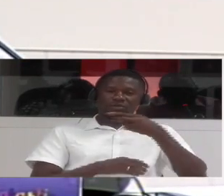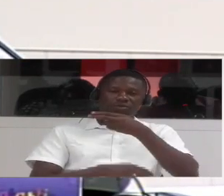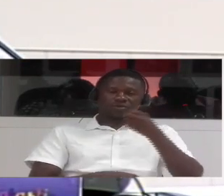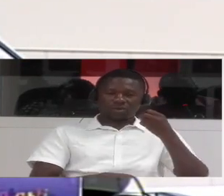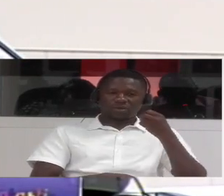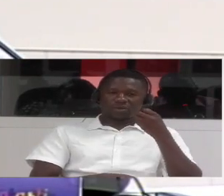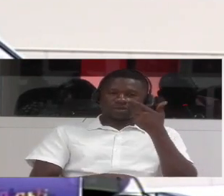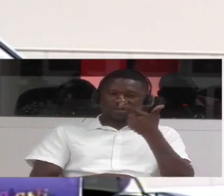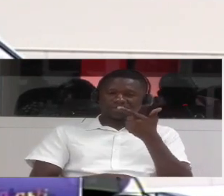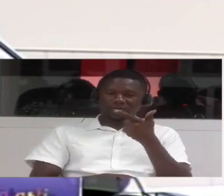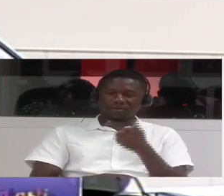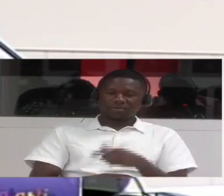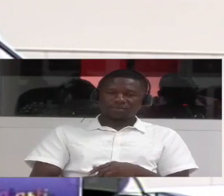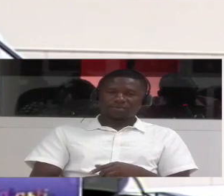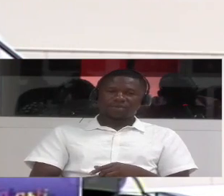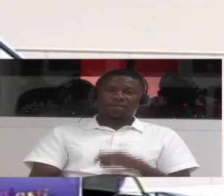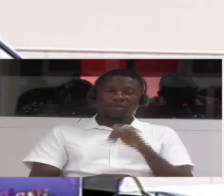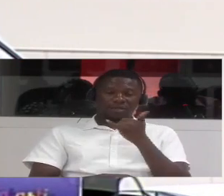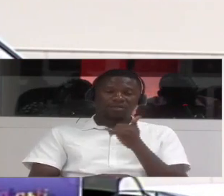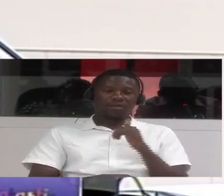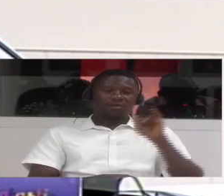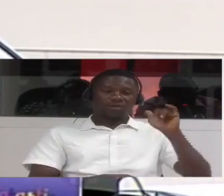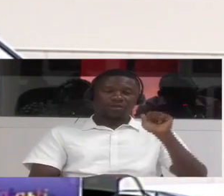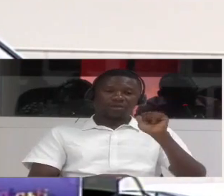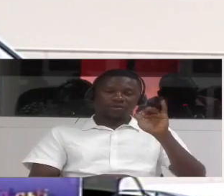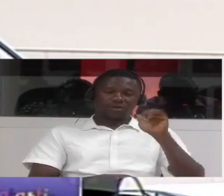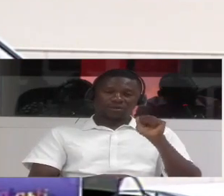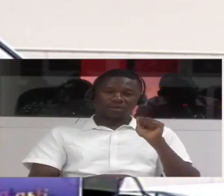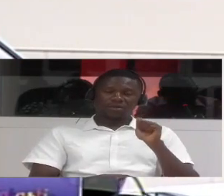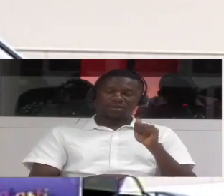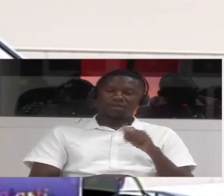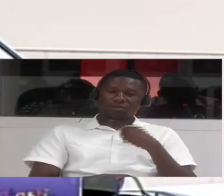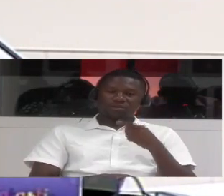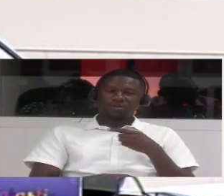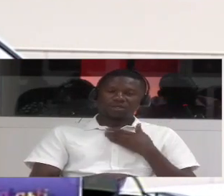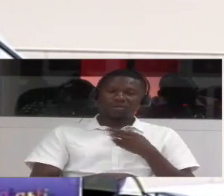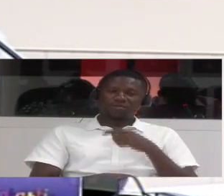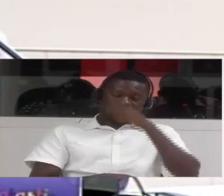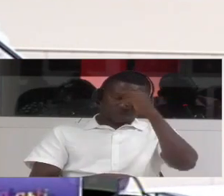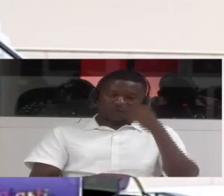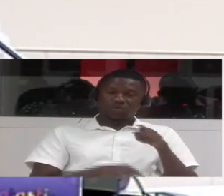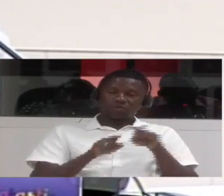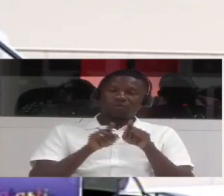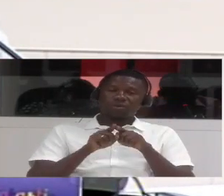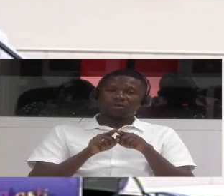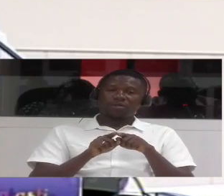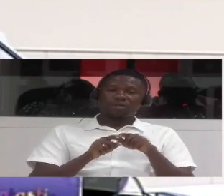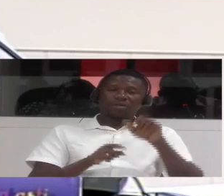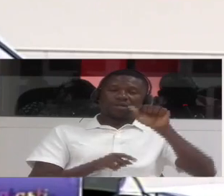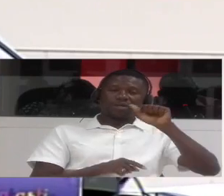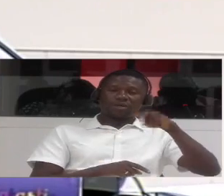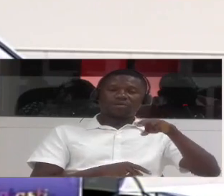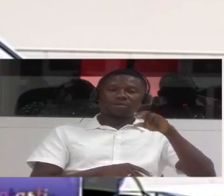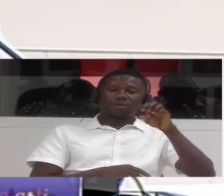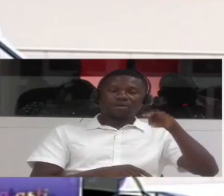Yaya Damfa actually was with was on an assignment with some amnesty officials.